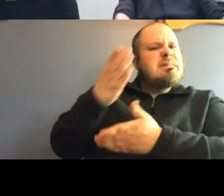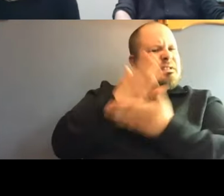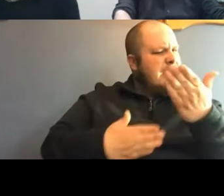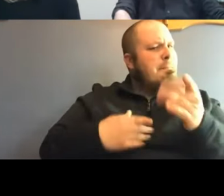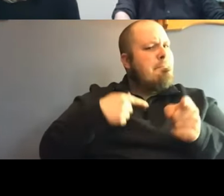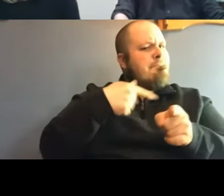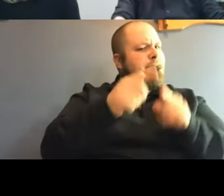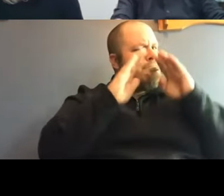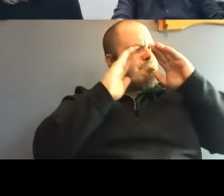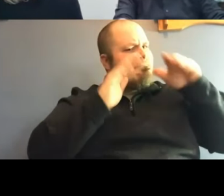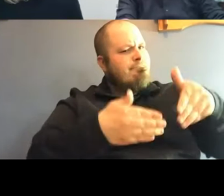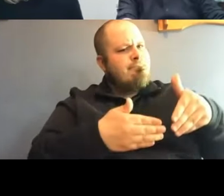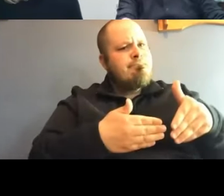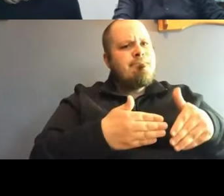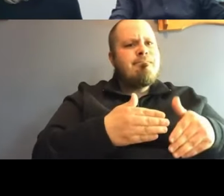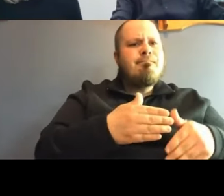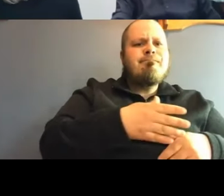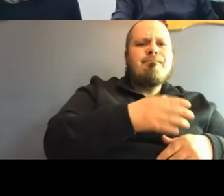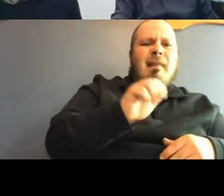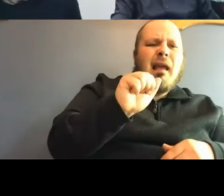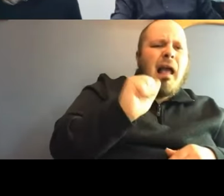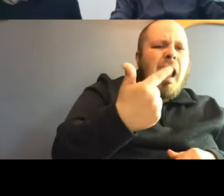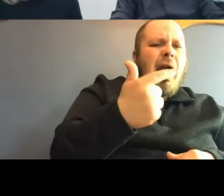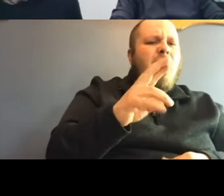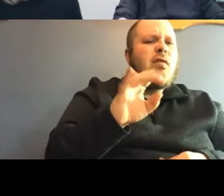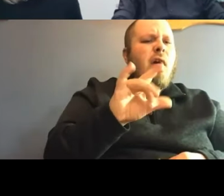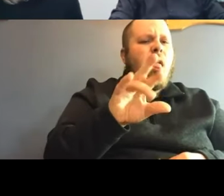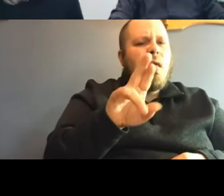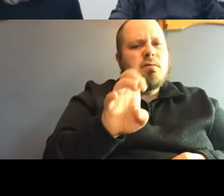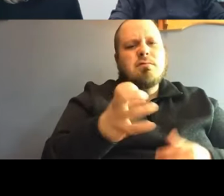in art or agriculture, or,